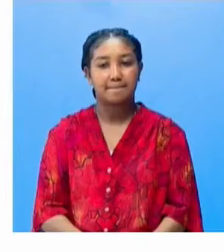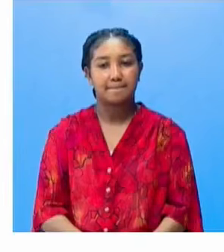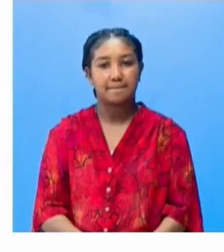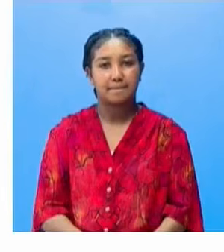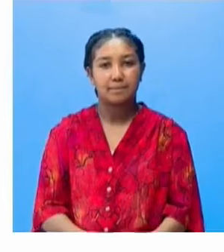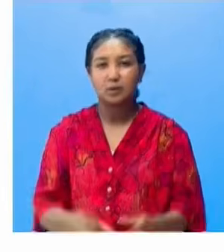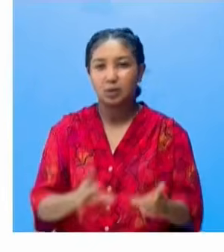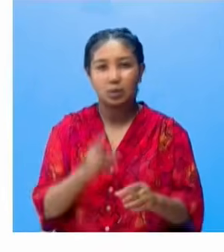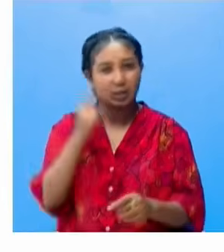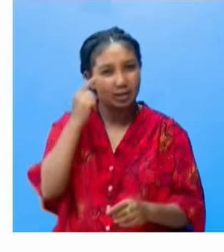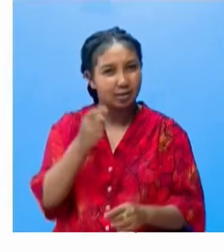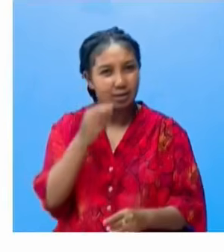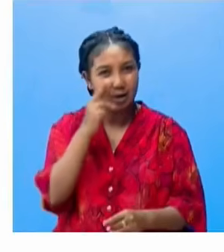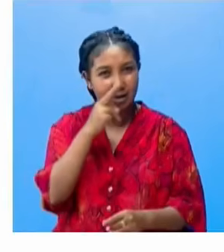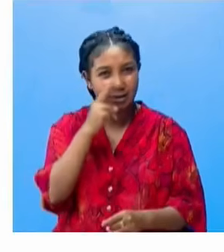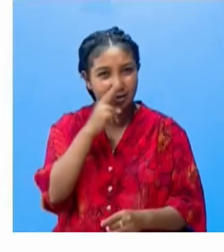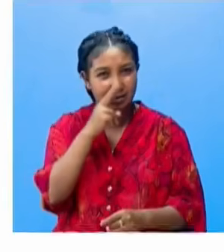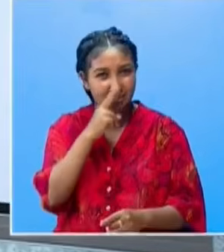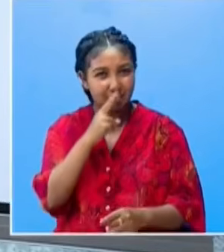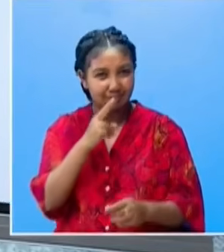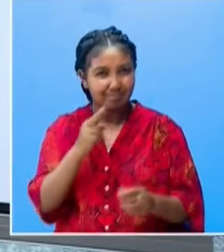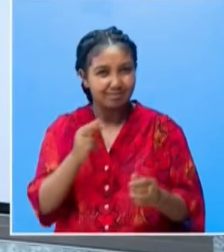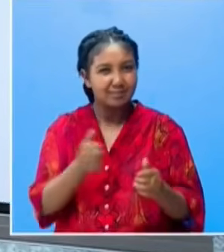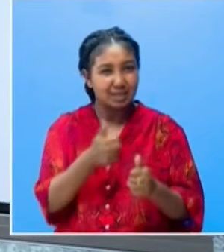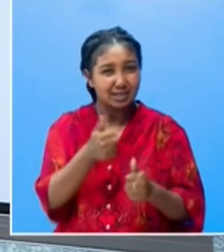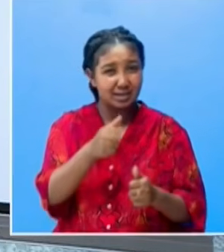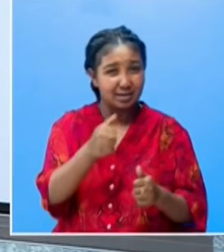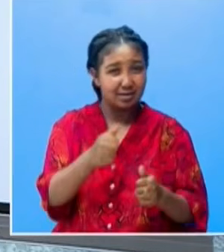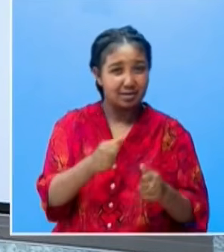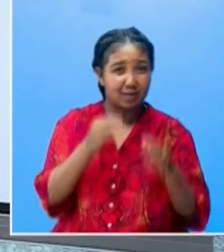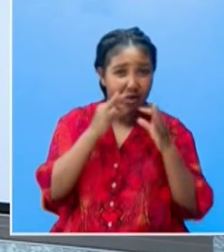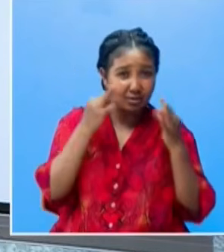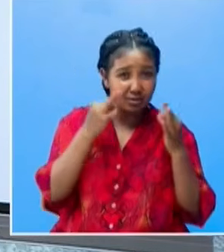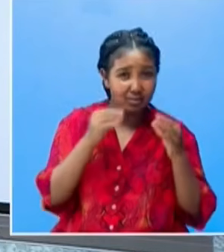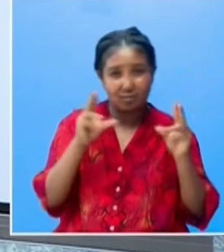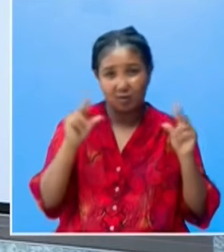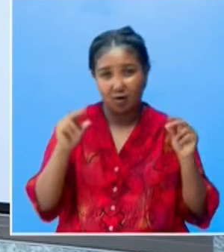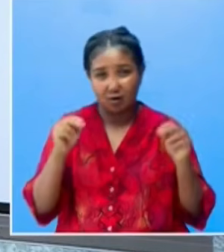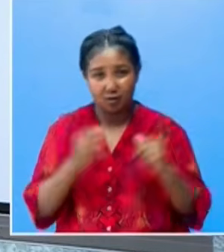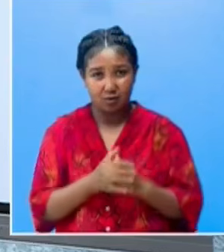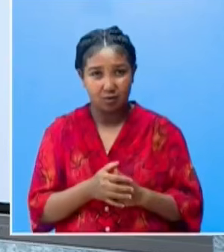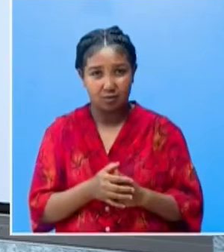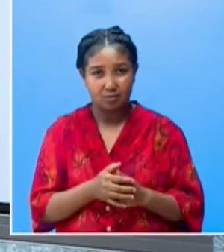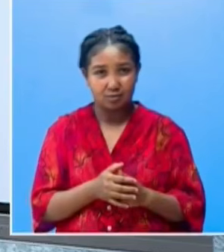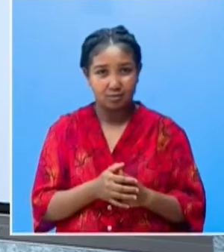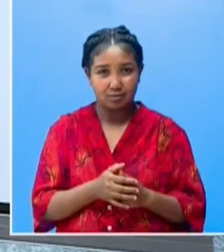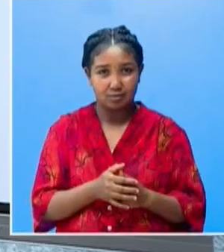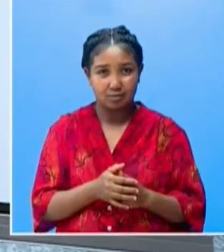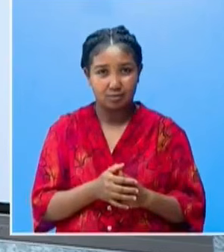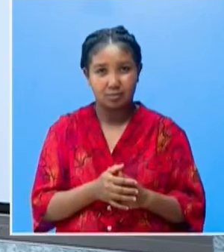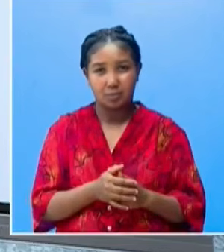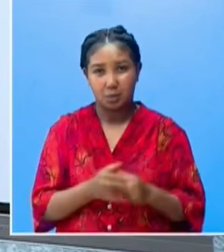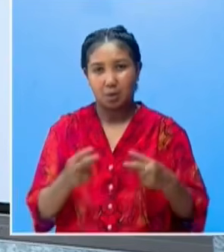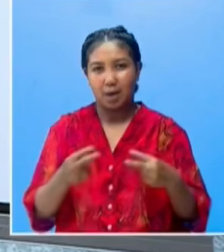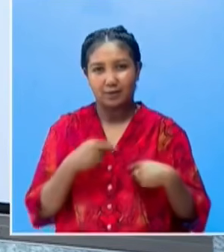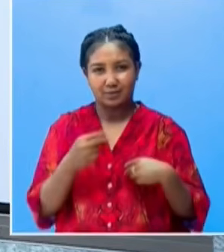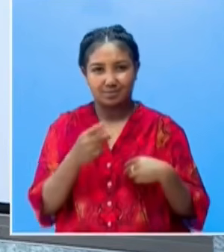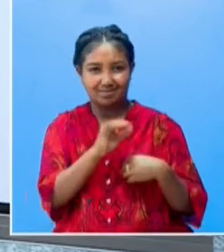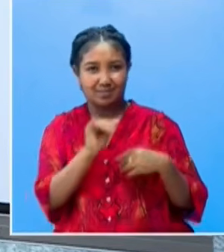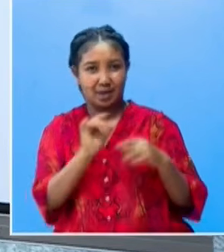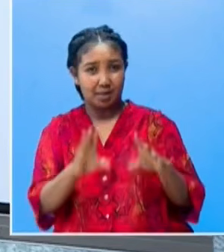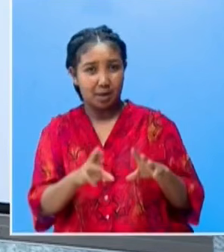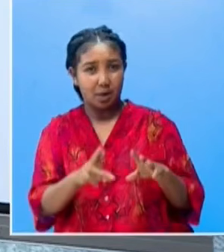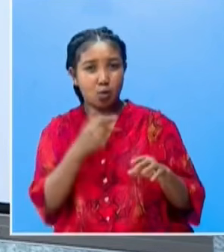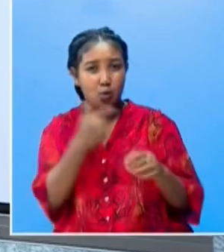Do you think a rat chases a cat? No. At least so far we haven't seen such a thing,